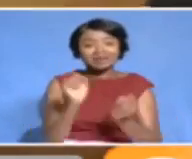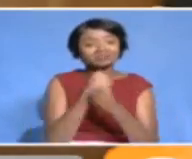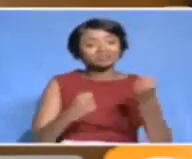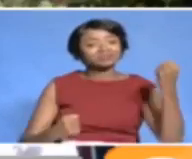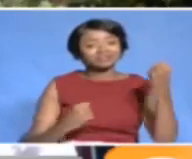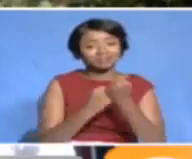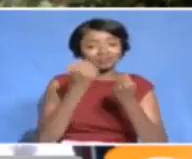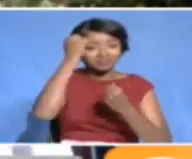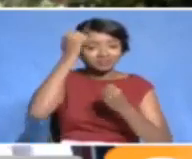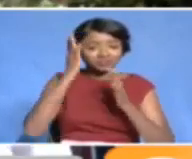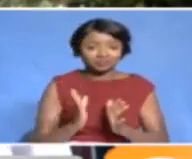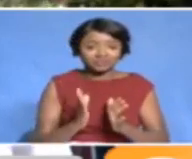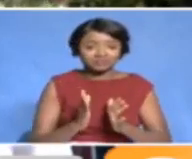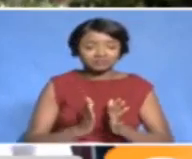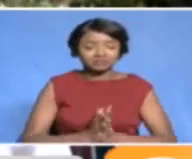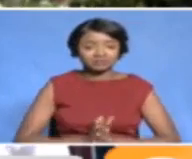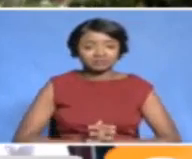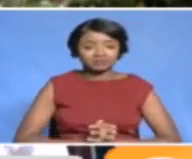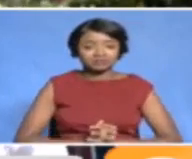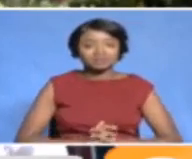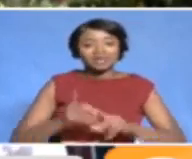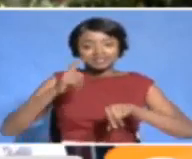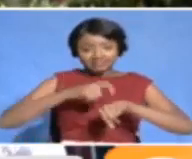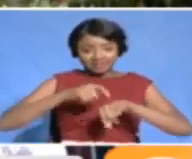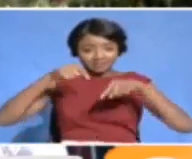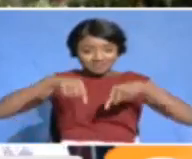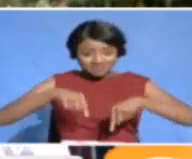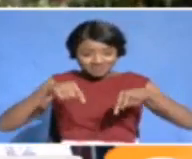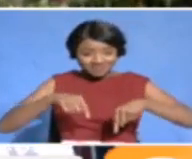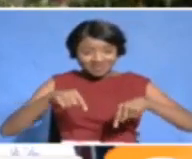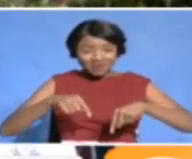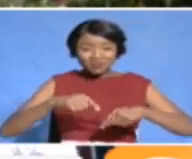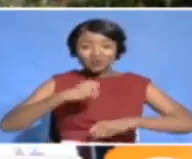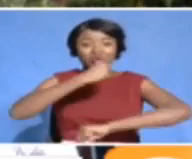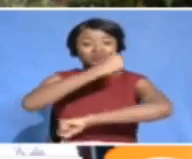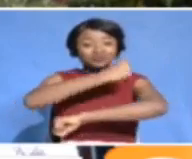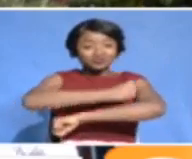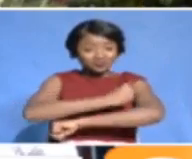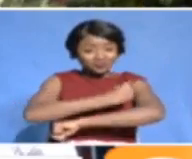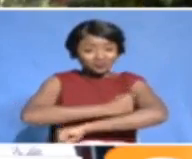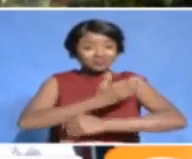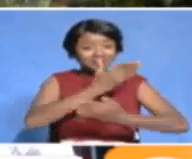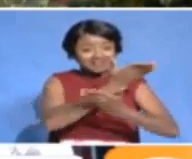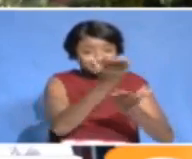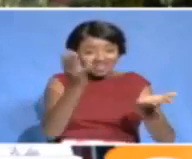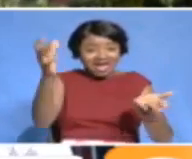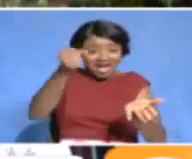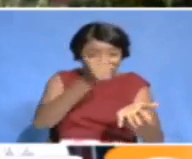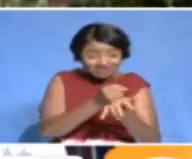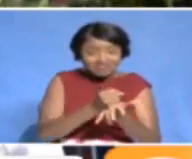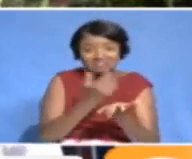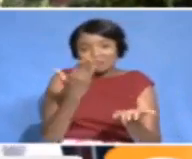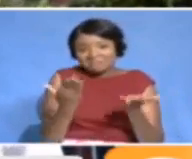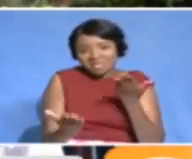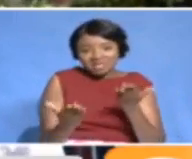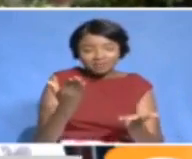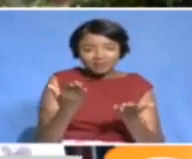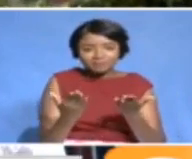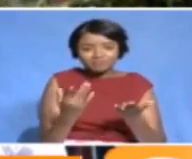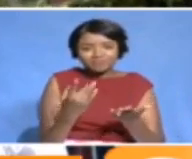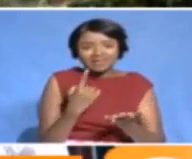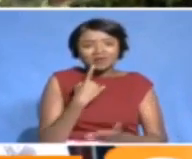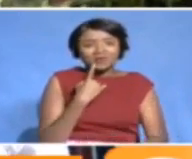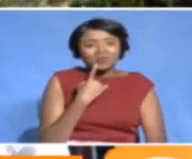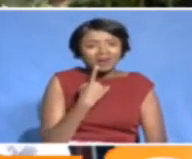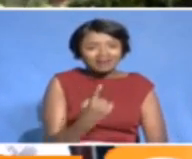needs. Tunapoongea saa hizi, yale mashule ambao yalikuwa na admit takriban watoto kama